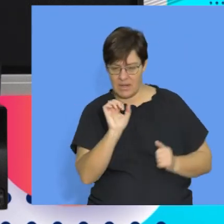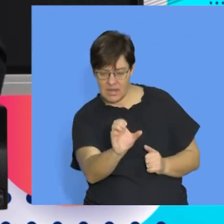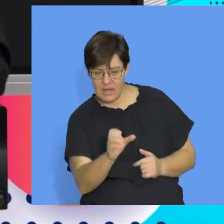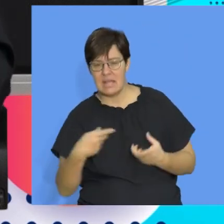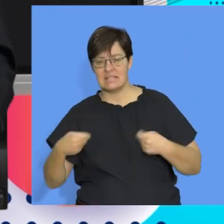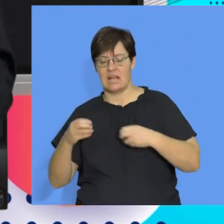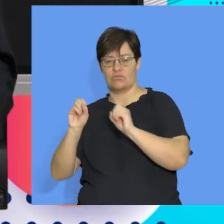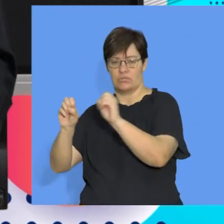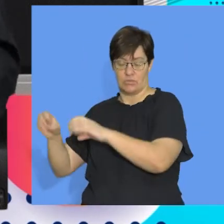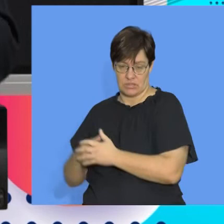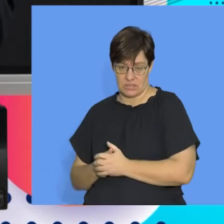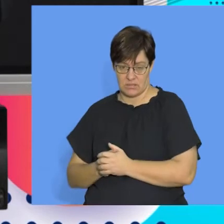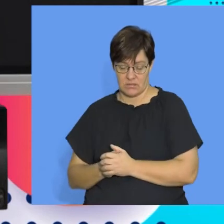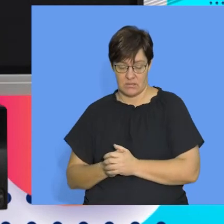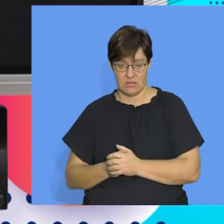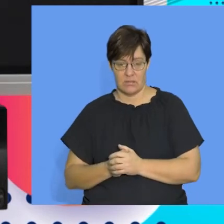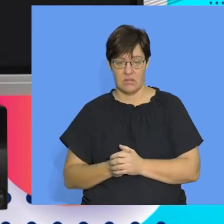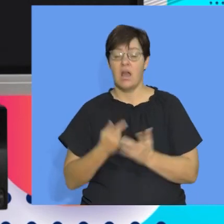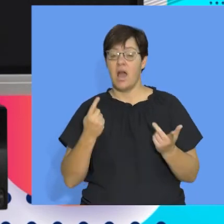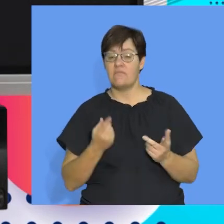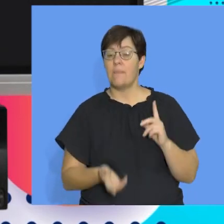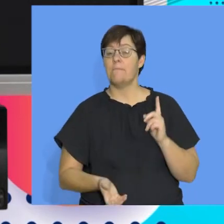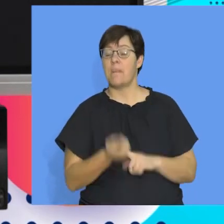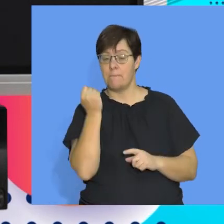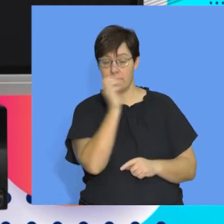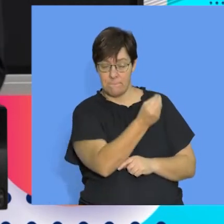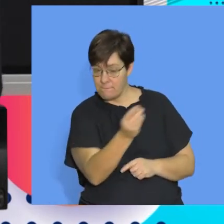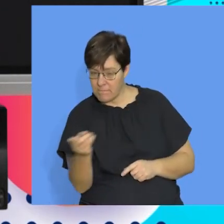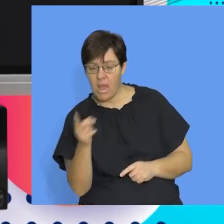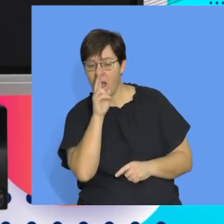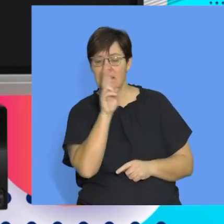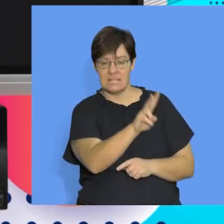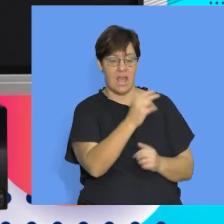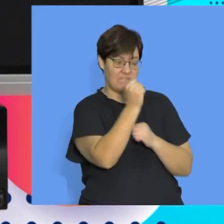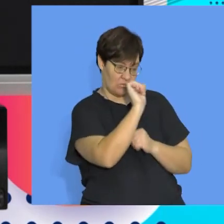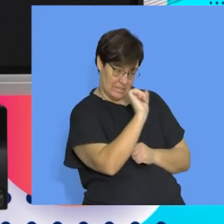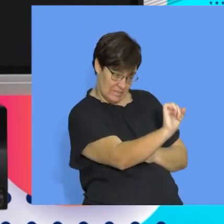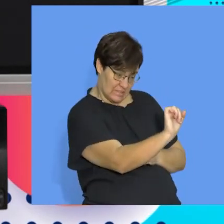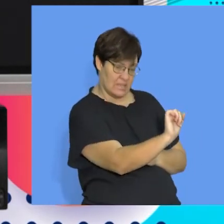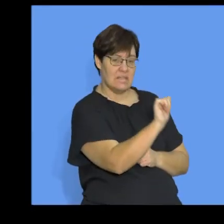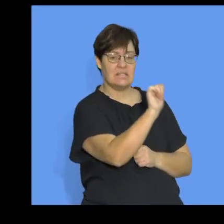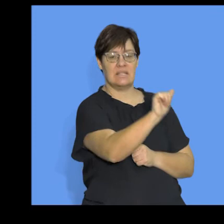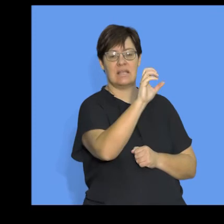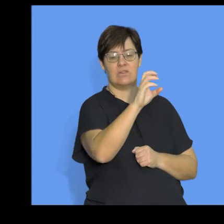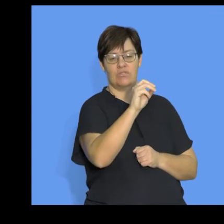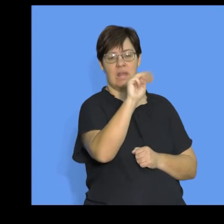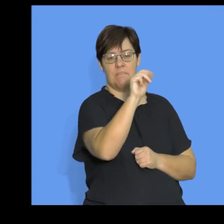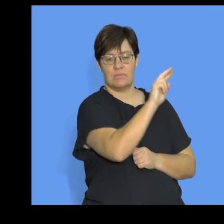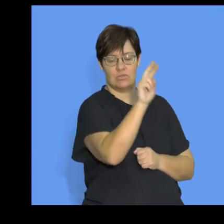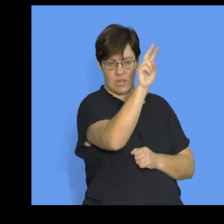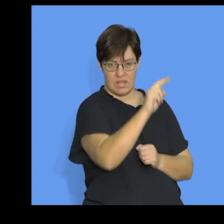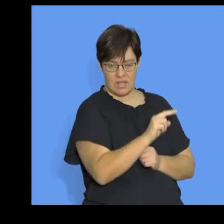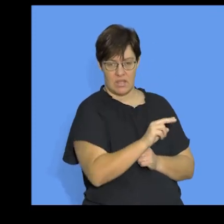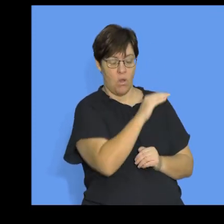distribution. And in this way, once you have broken it up, you can see the factory is using 600 squares of the